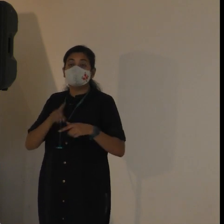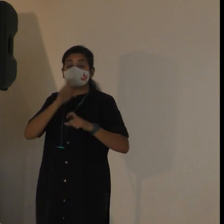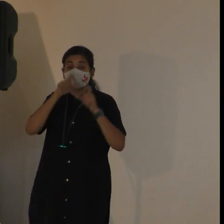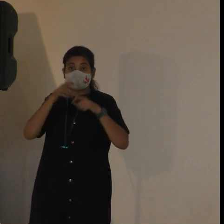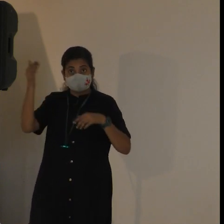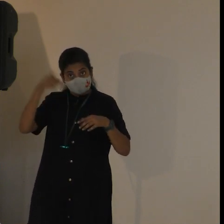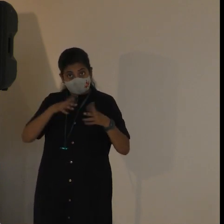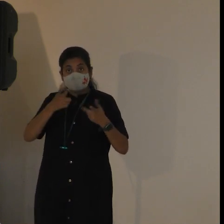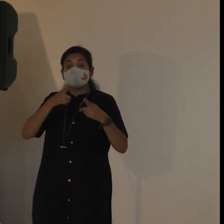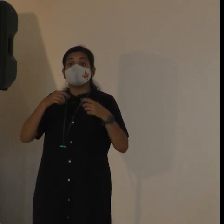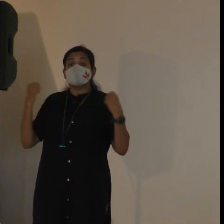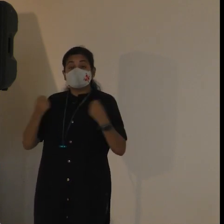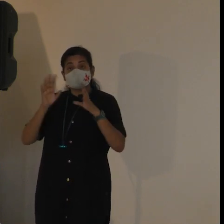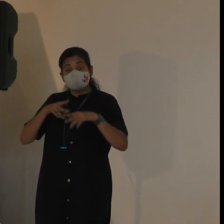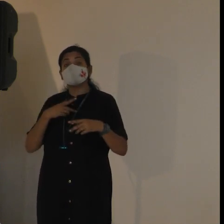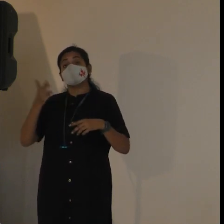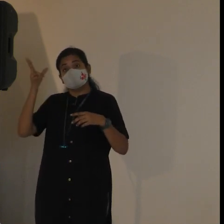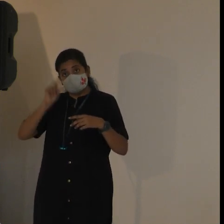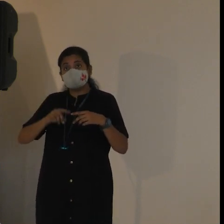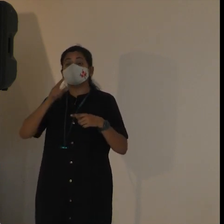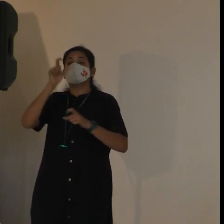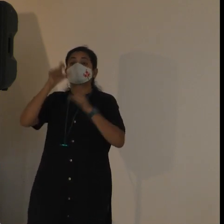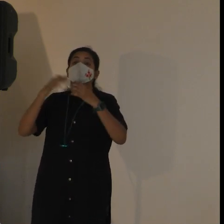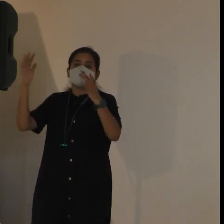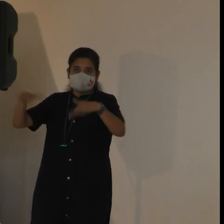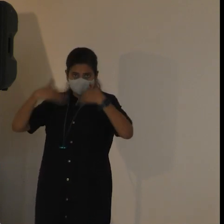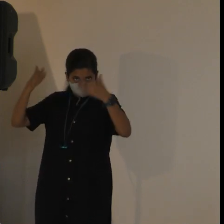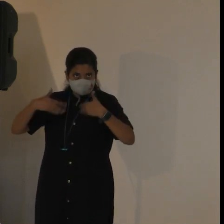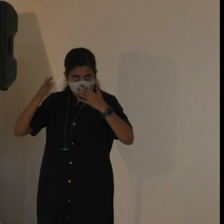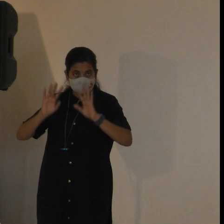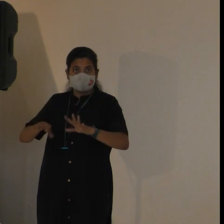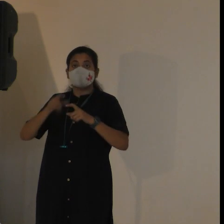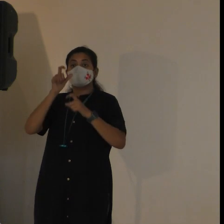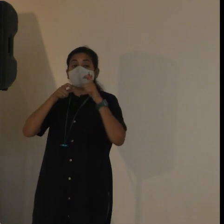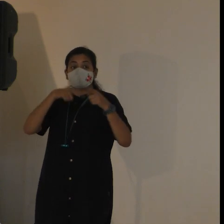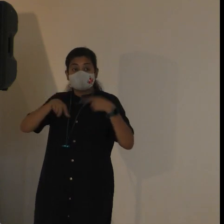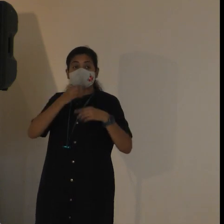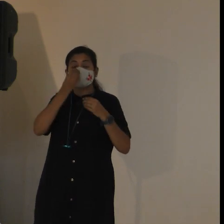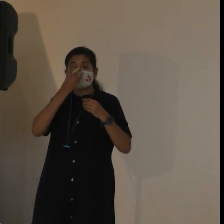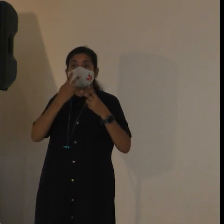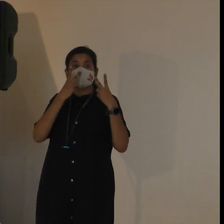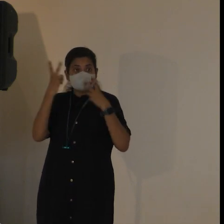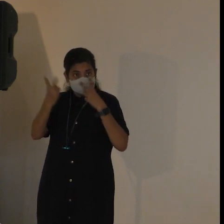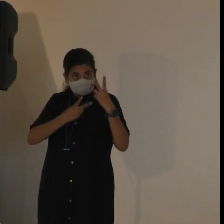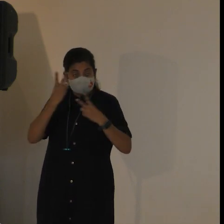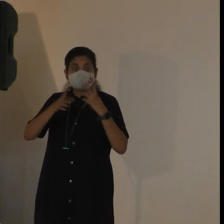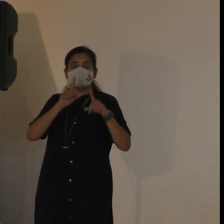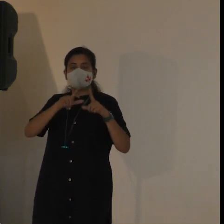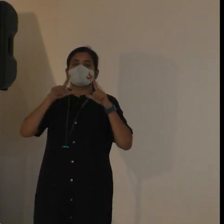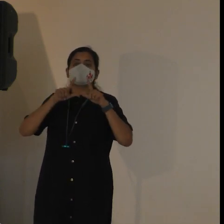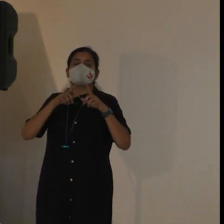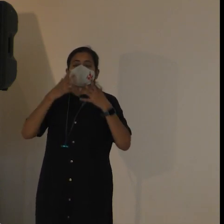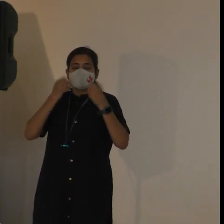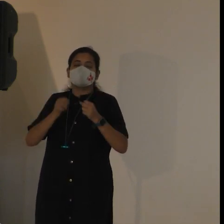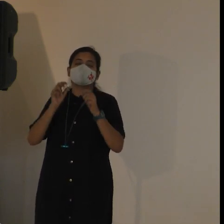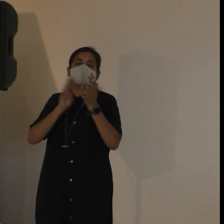public outreach and engagement activities is again to draw in more audiences to this place and make this space more visible in the museum map of Bangalore